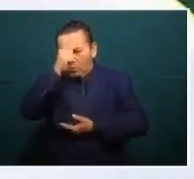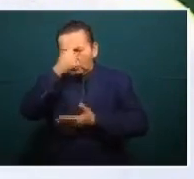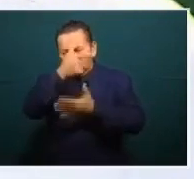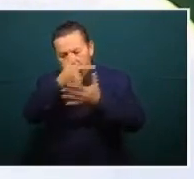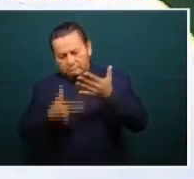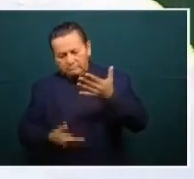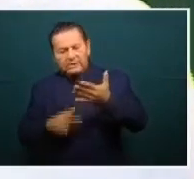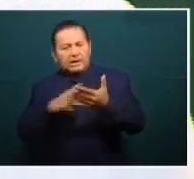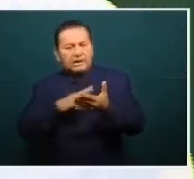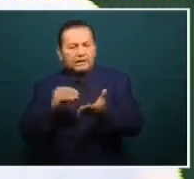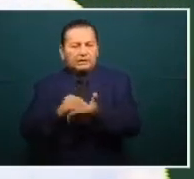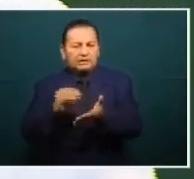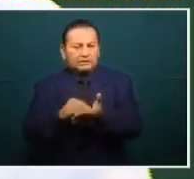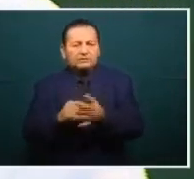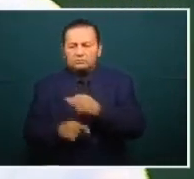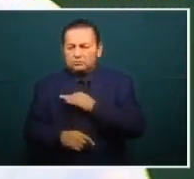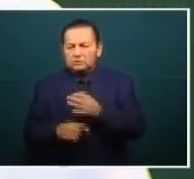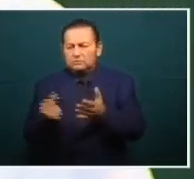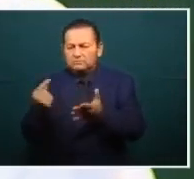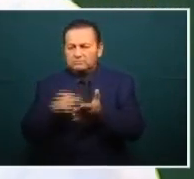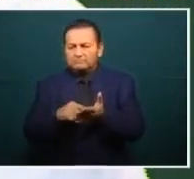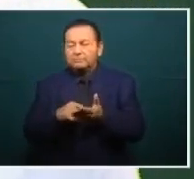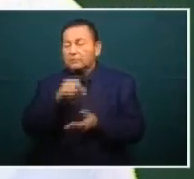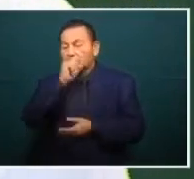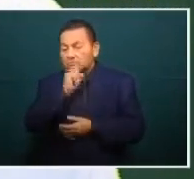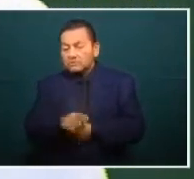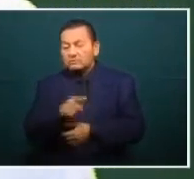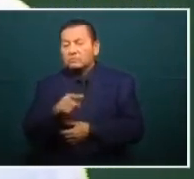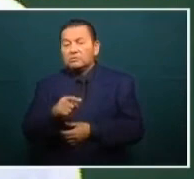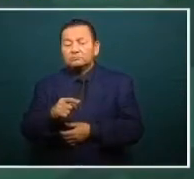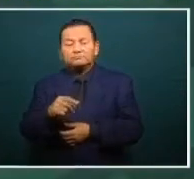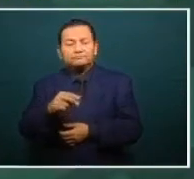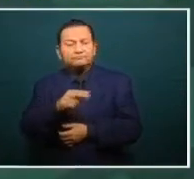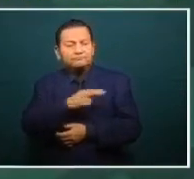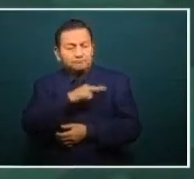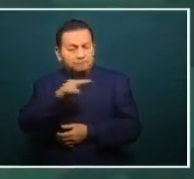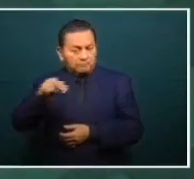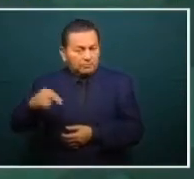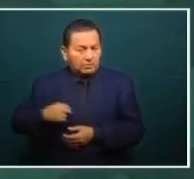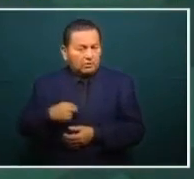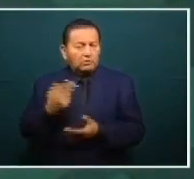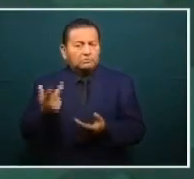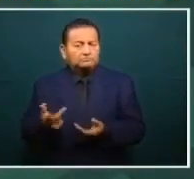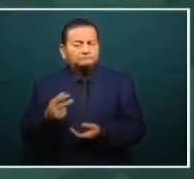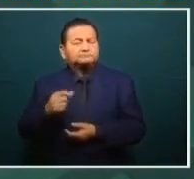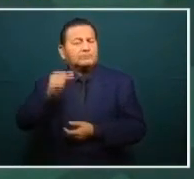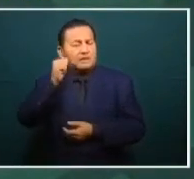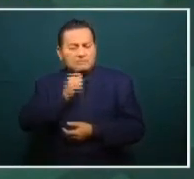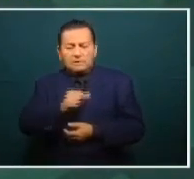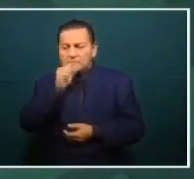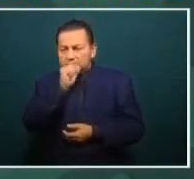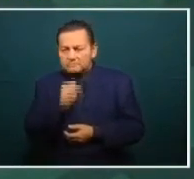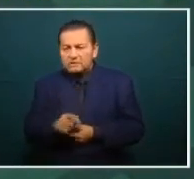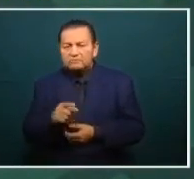as they had agreed in the international commerce rules.